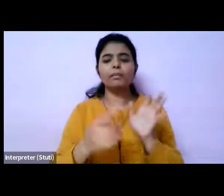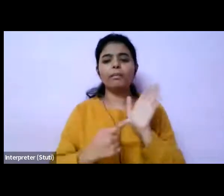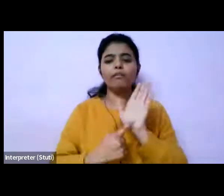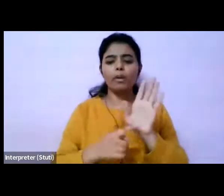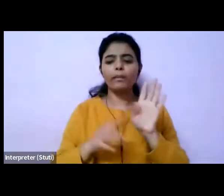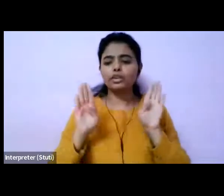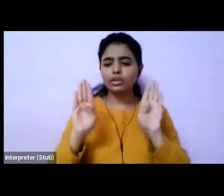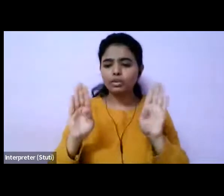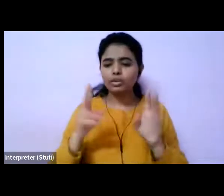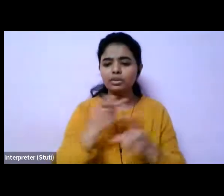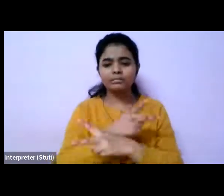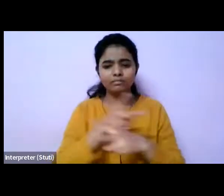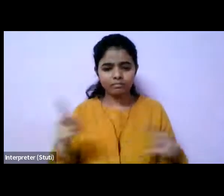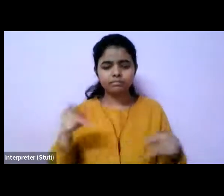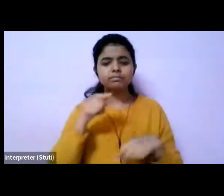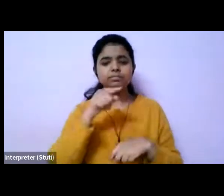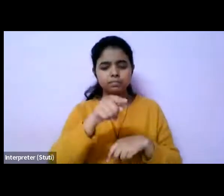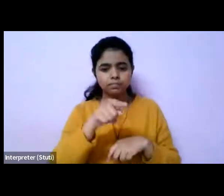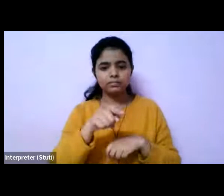need to